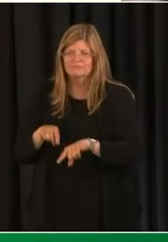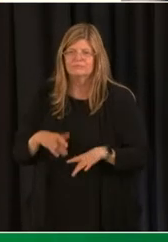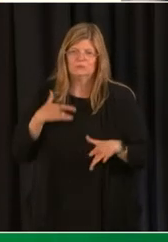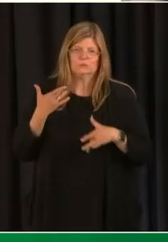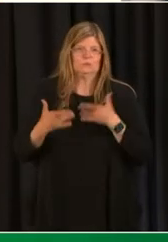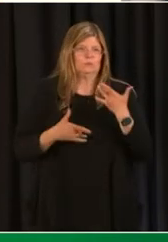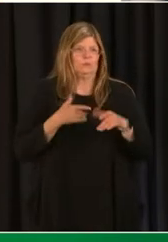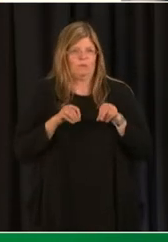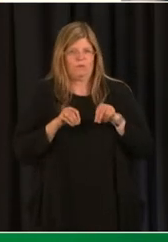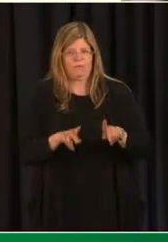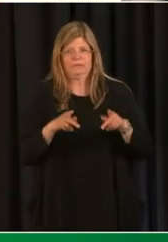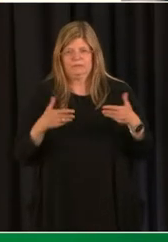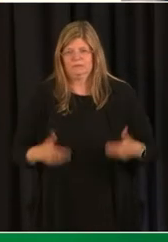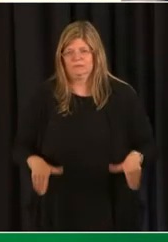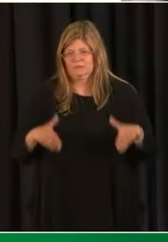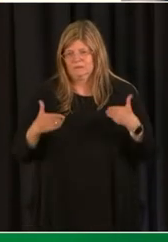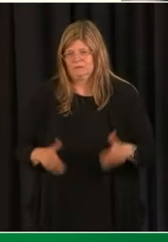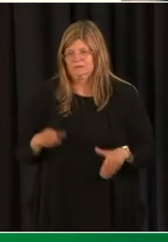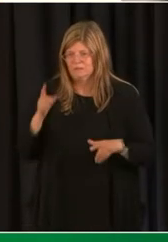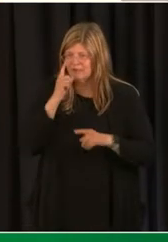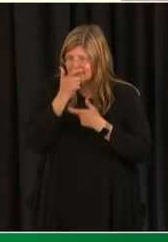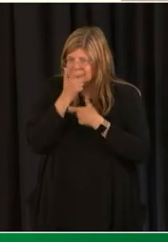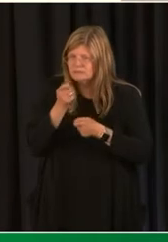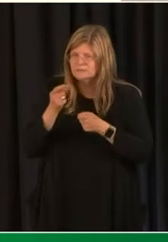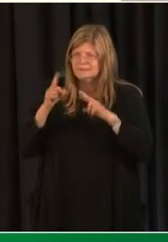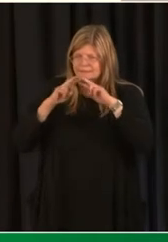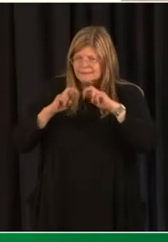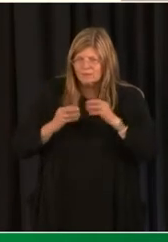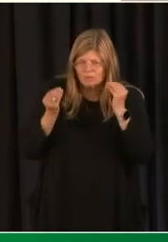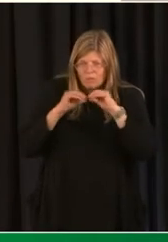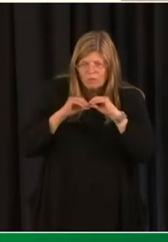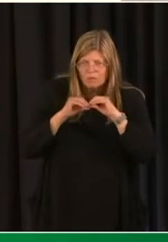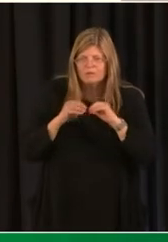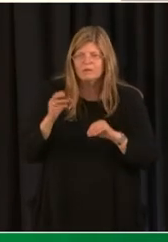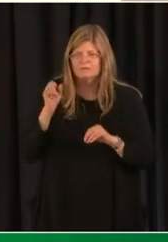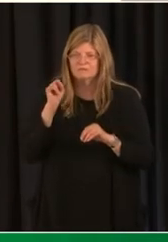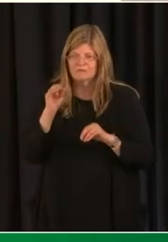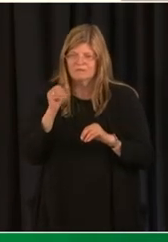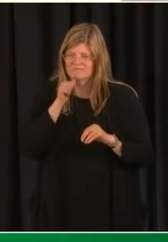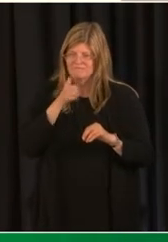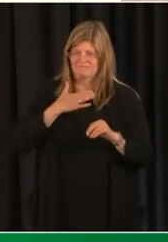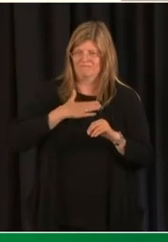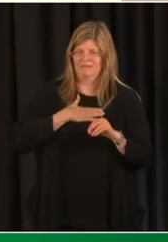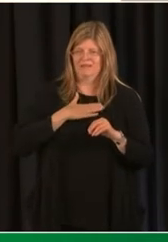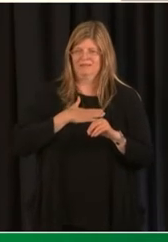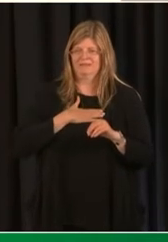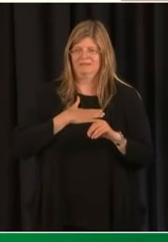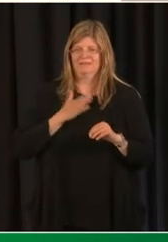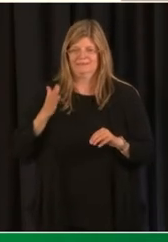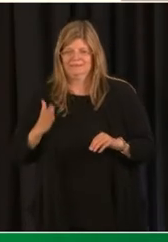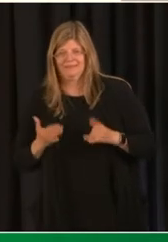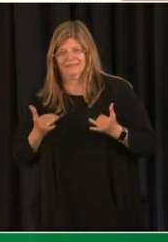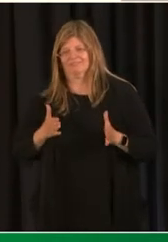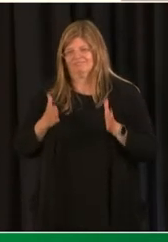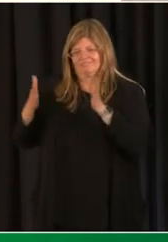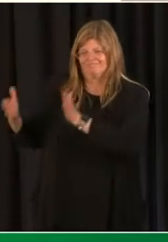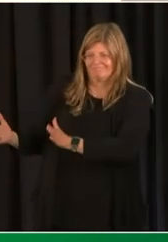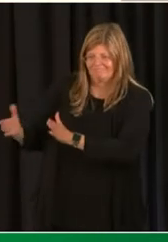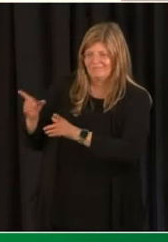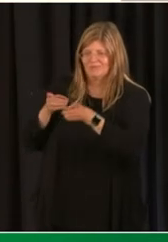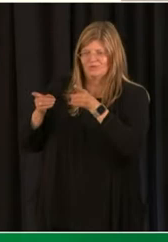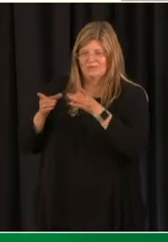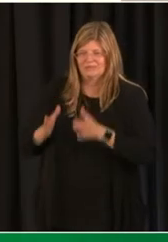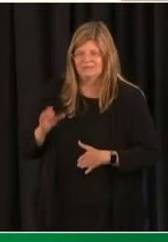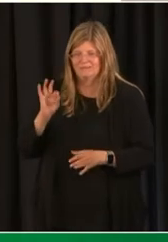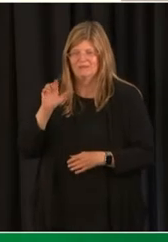exciting opportunity, and I know you're interested in hearing more details, and so it's now really my delight to turn it over to Director Laura Zeiliner